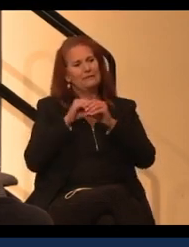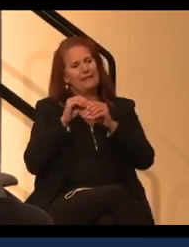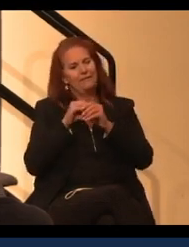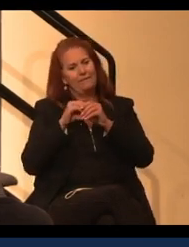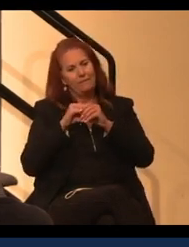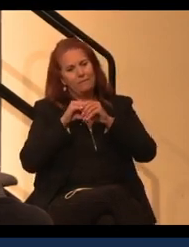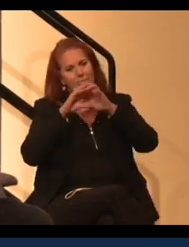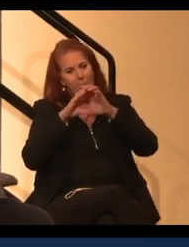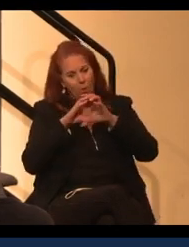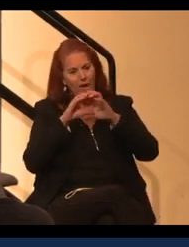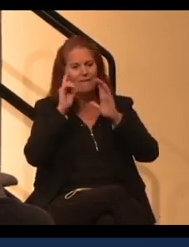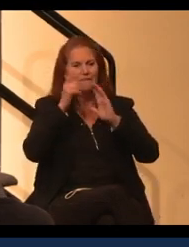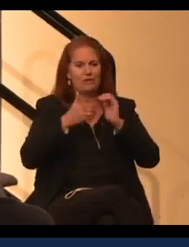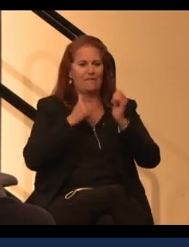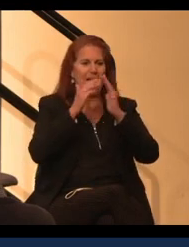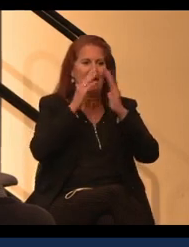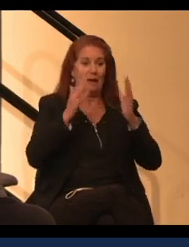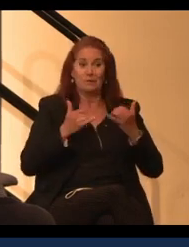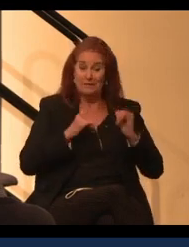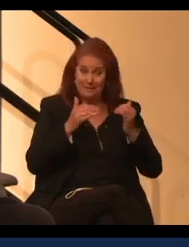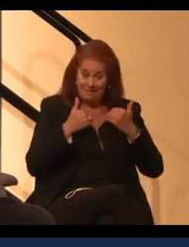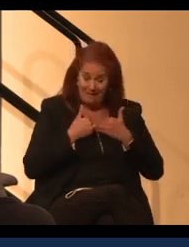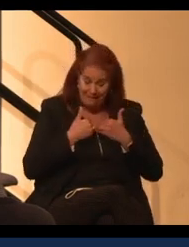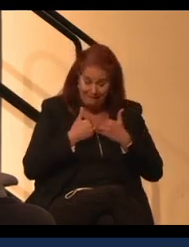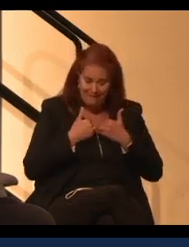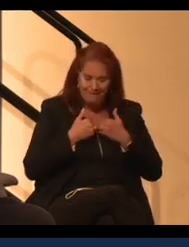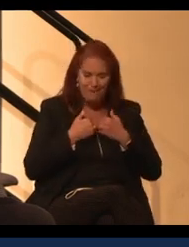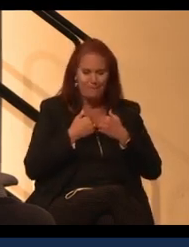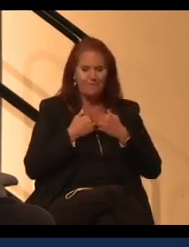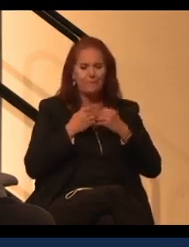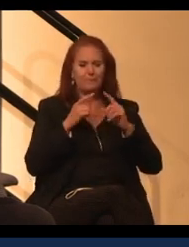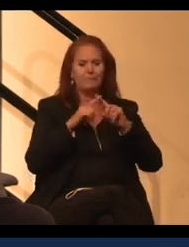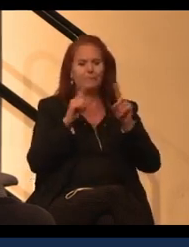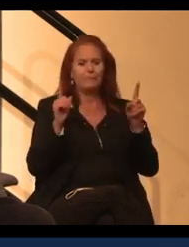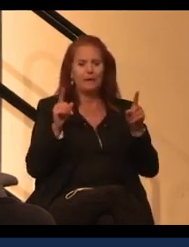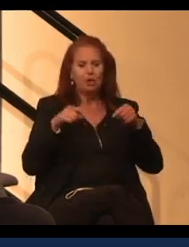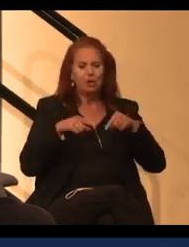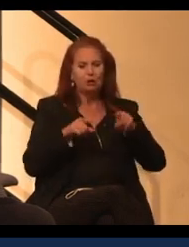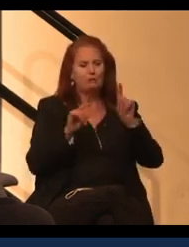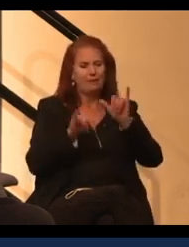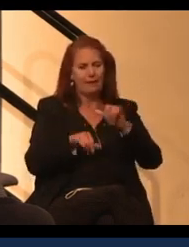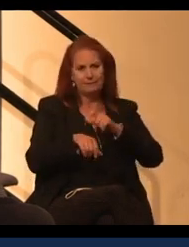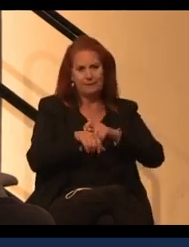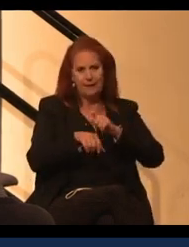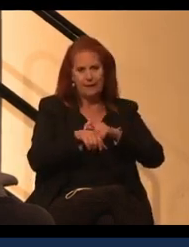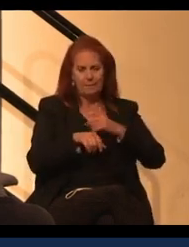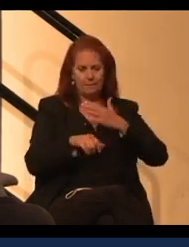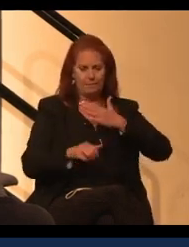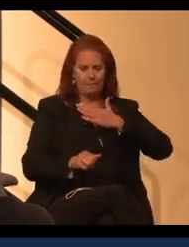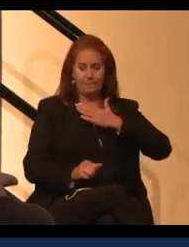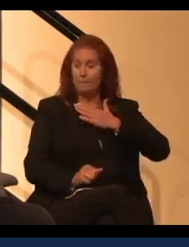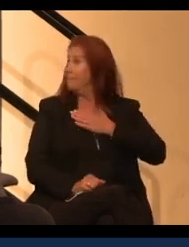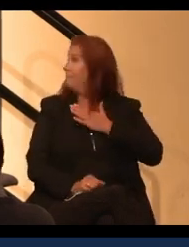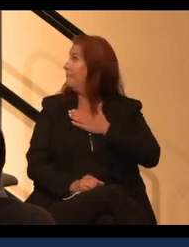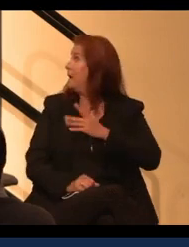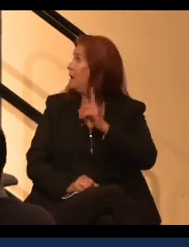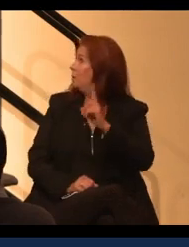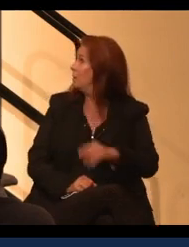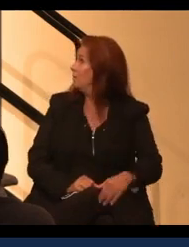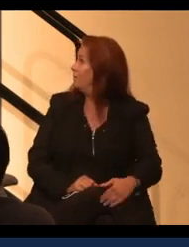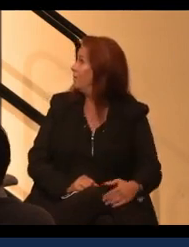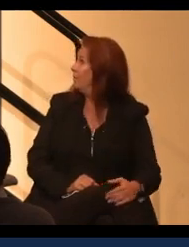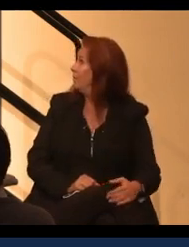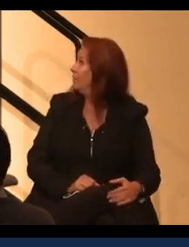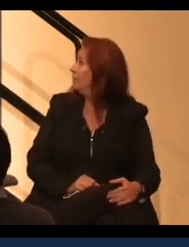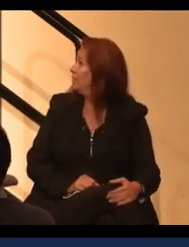and eventually have the house that we now have. But during that time, sorry, this was,